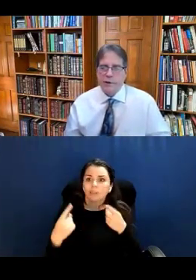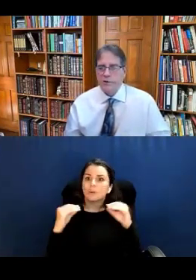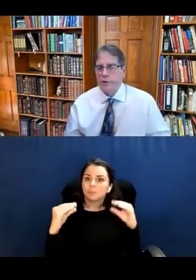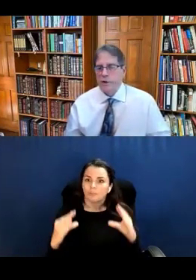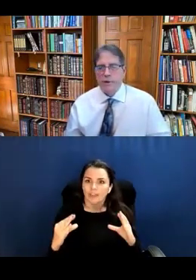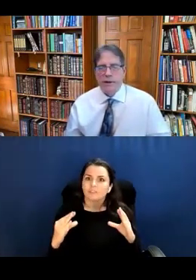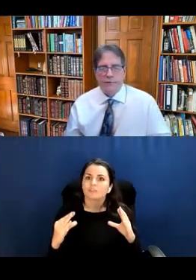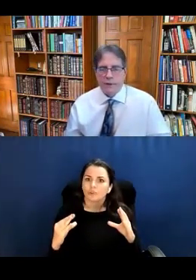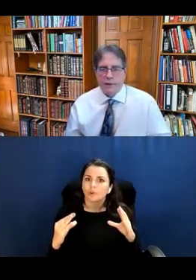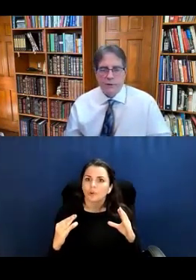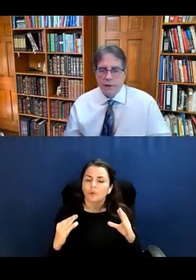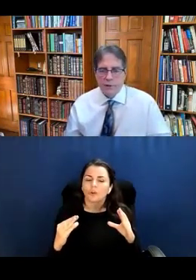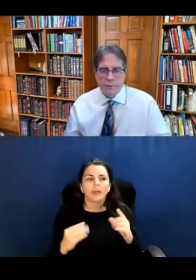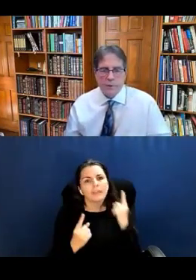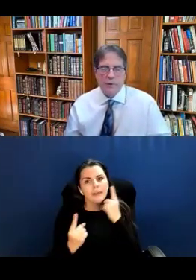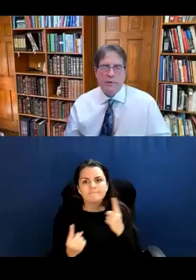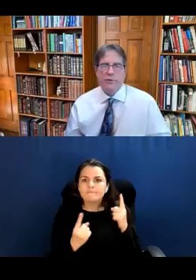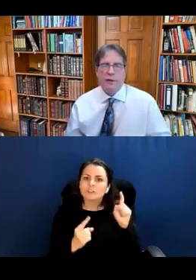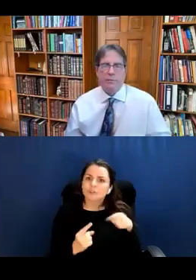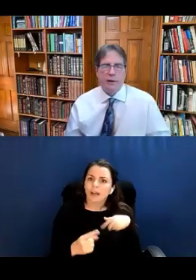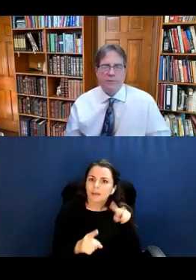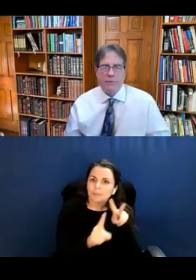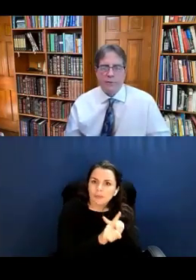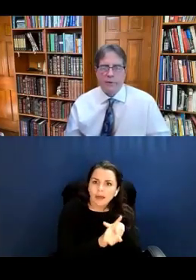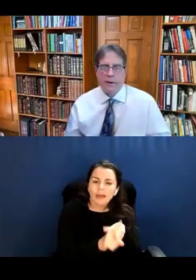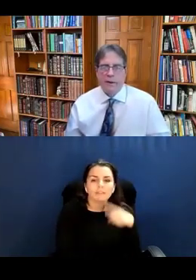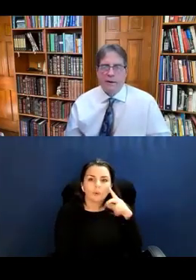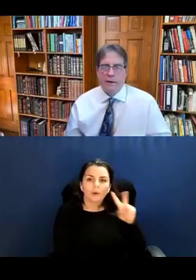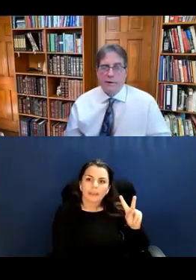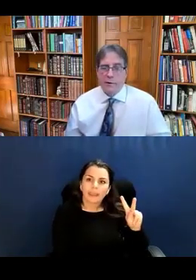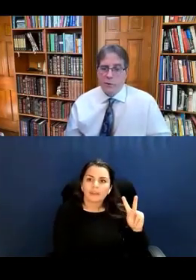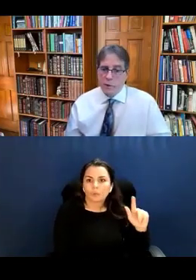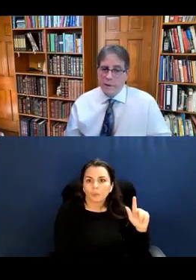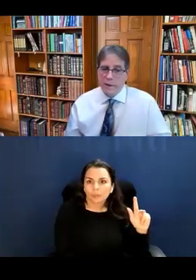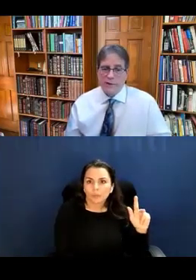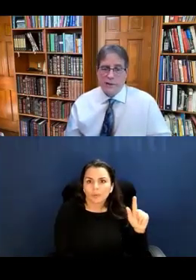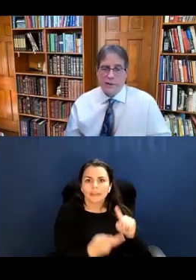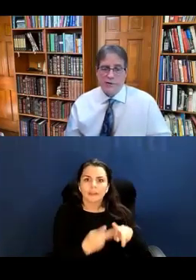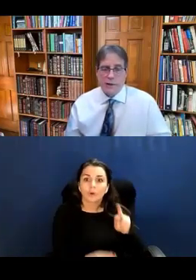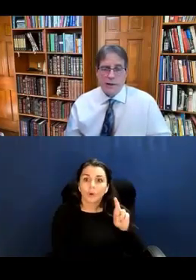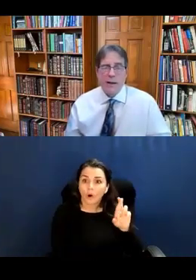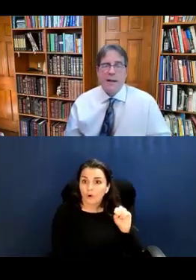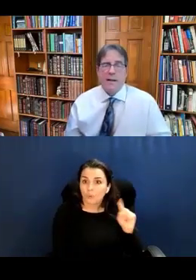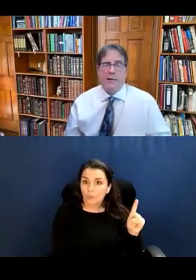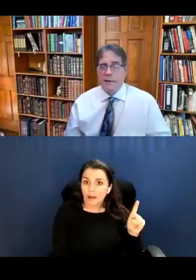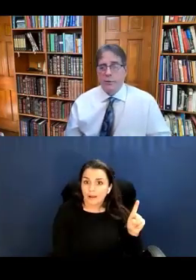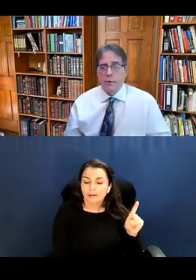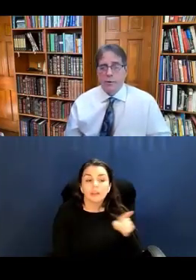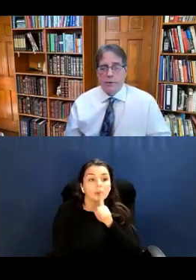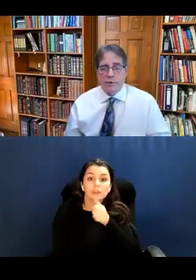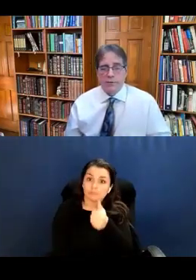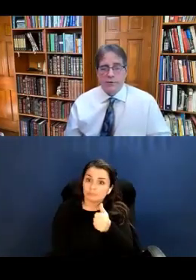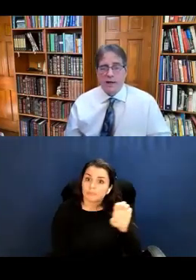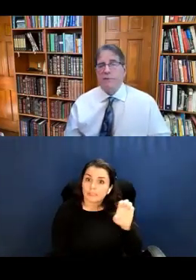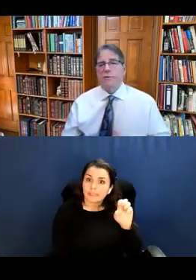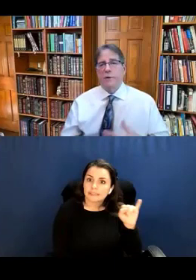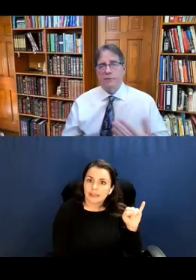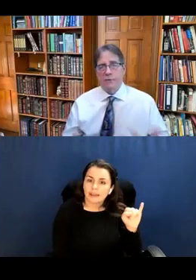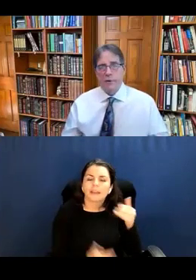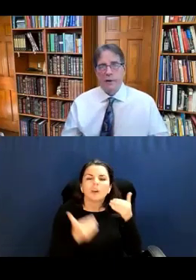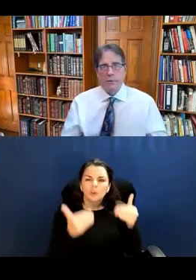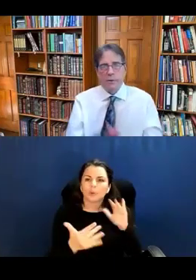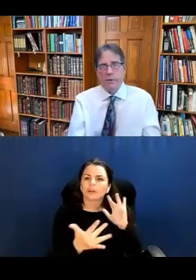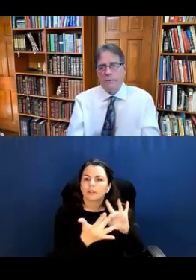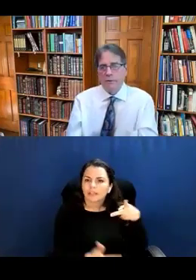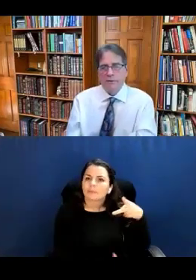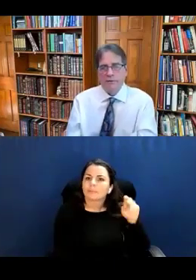to figure out, should I apply for a K23 or should I apply for an R01 as an ESI? You need to work with program staff to try to